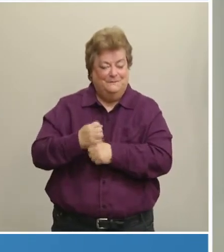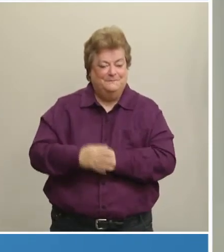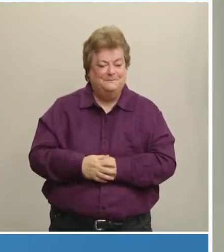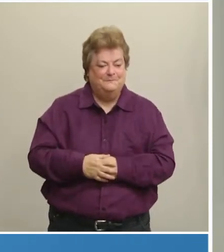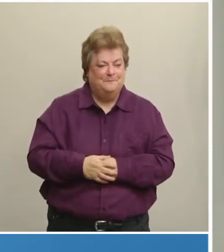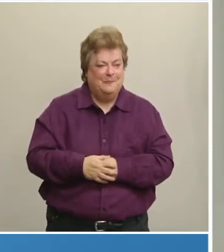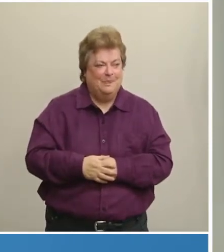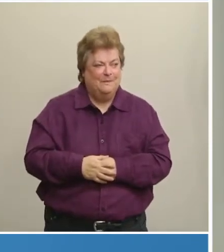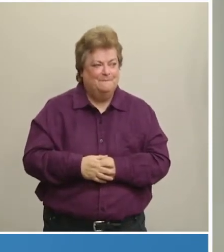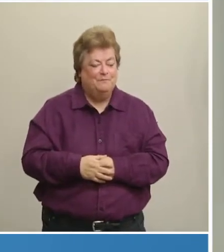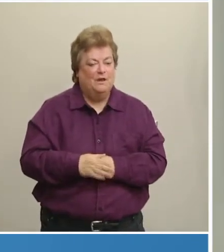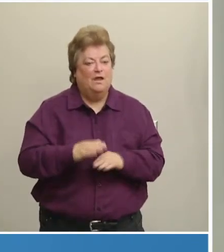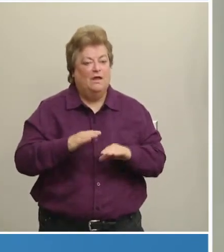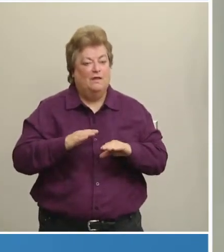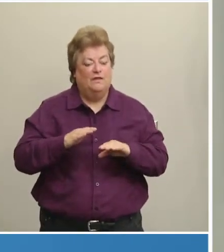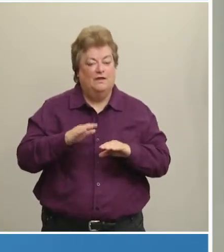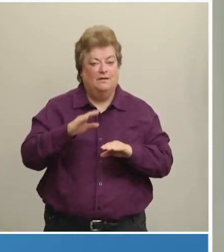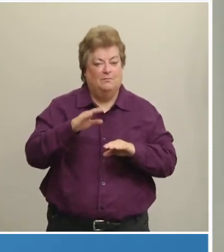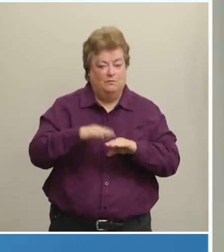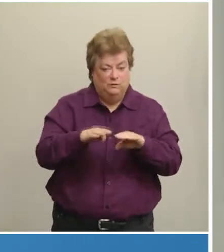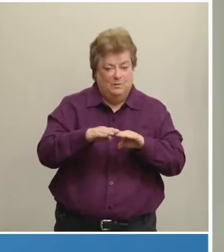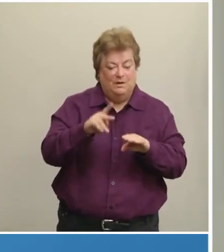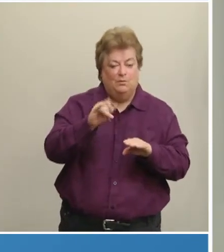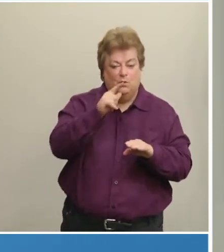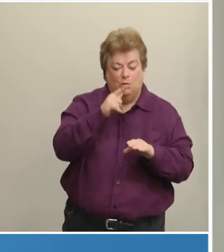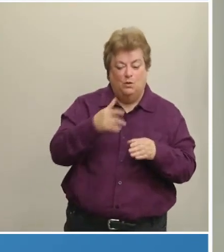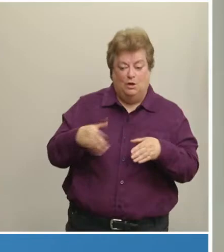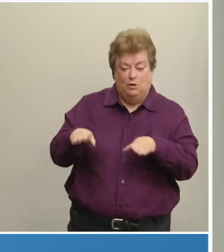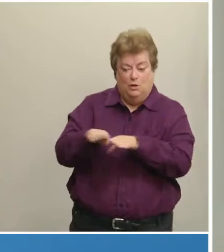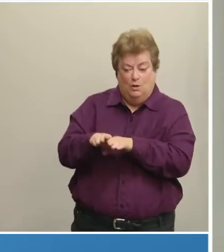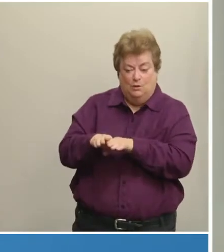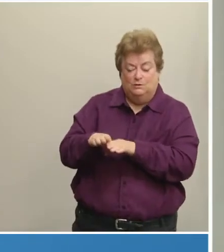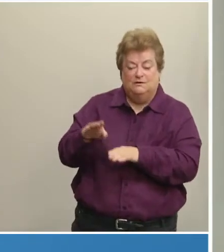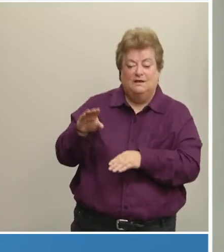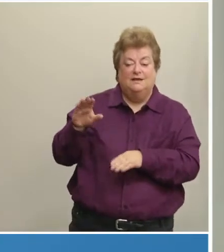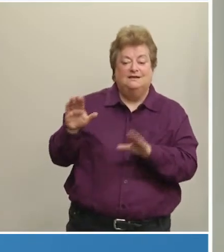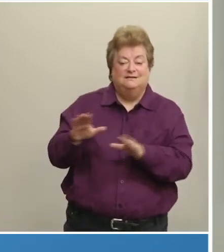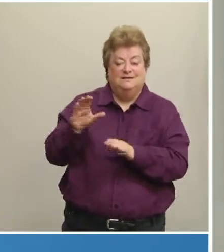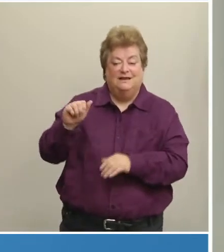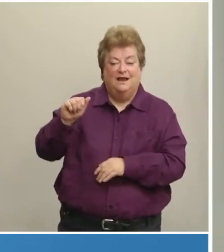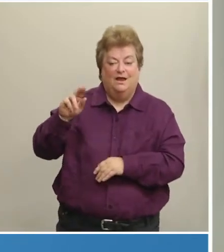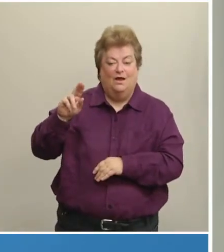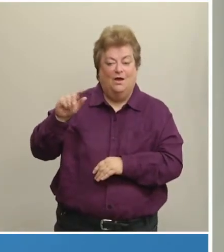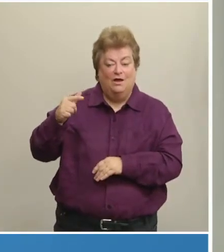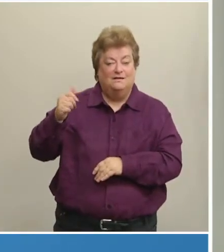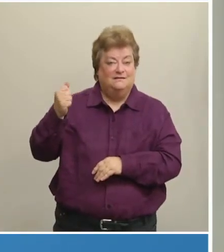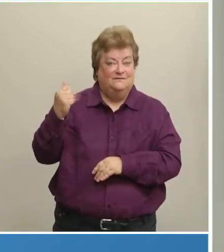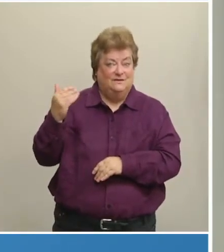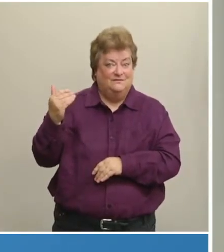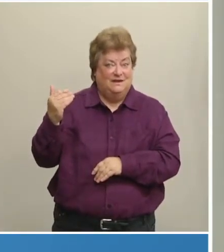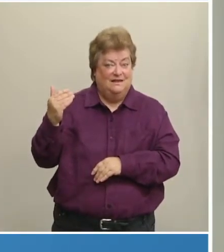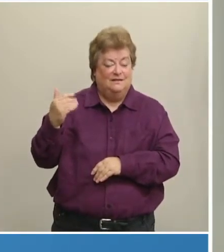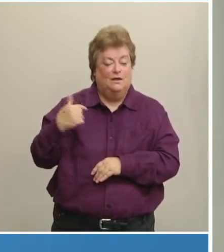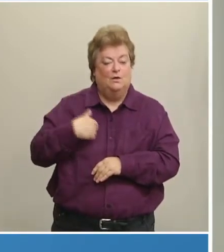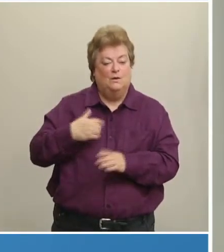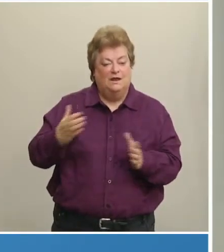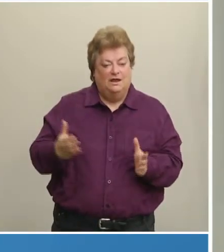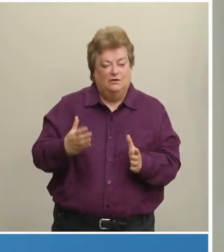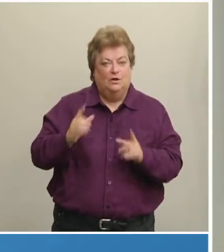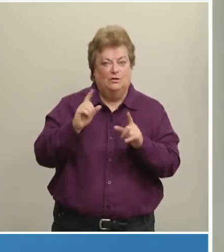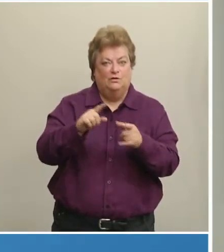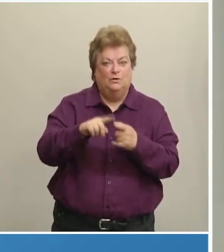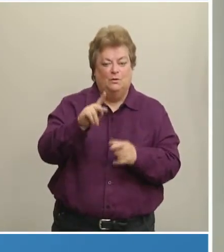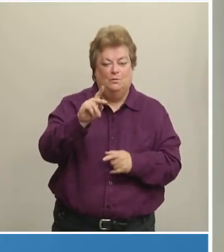Outdoor pools will close for the season on Sunday, August 15th. And we encourage you to please visit